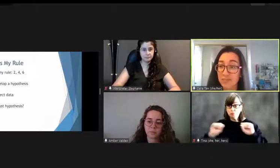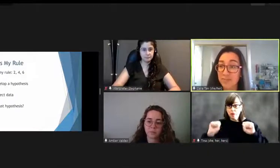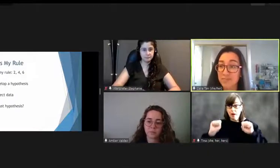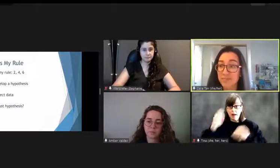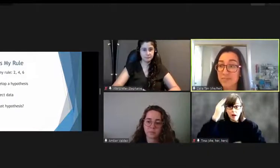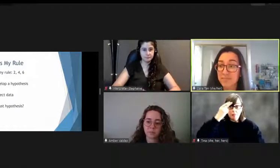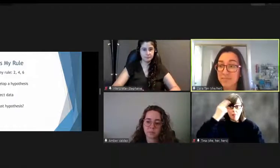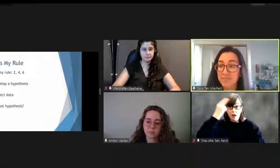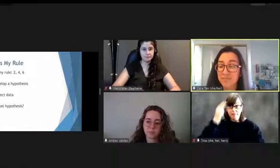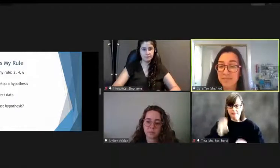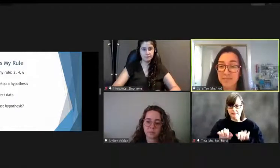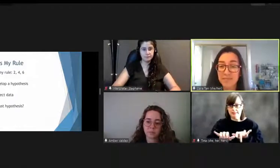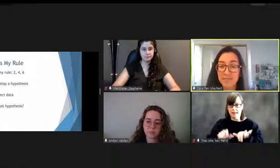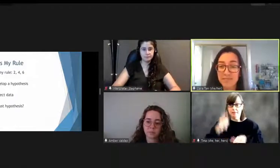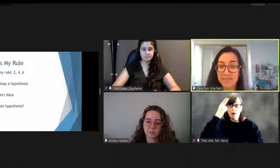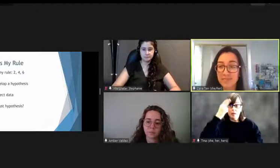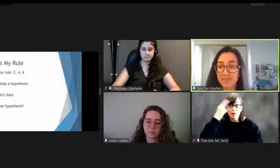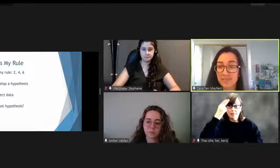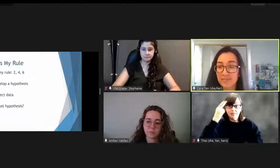share?